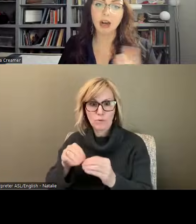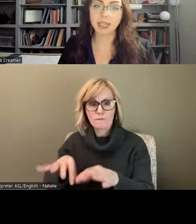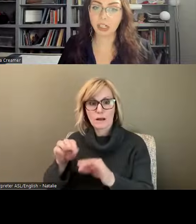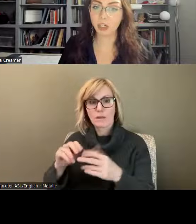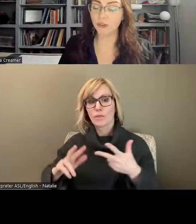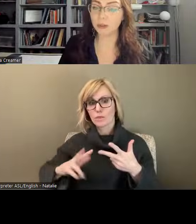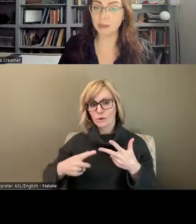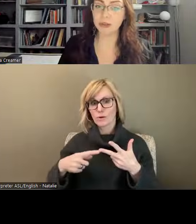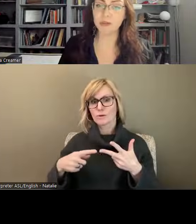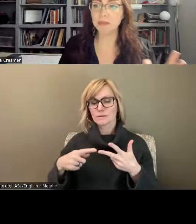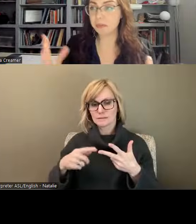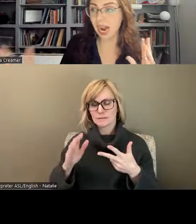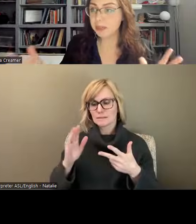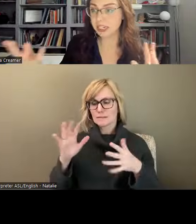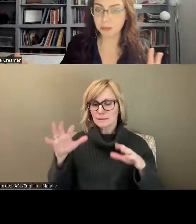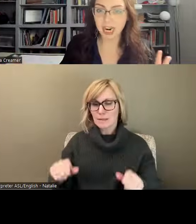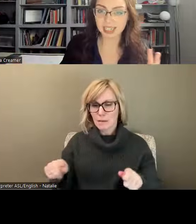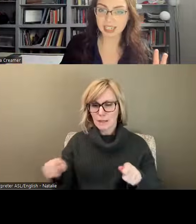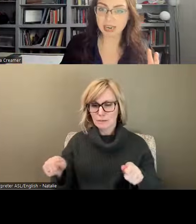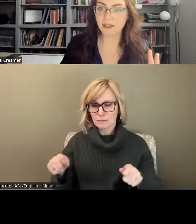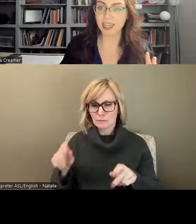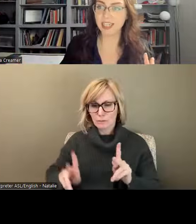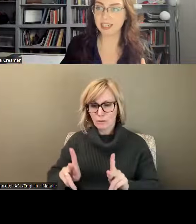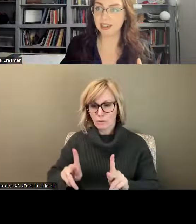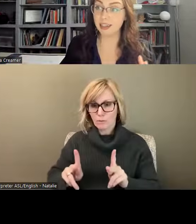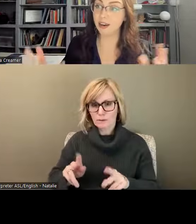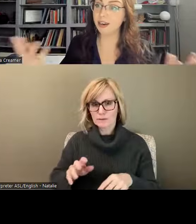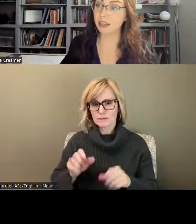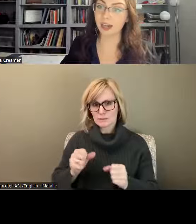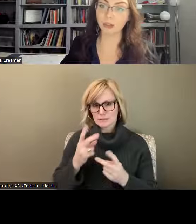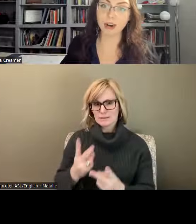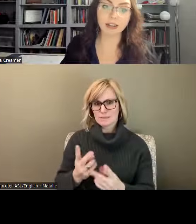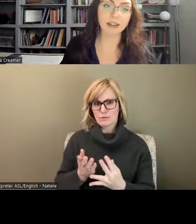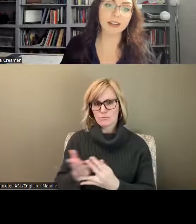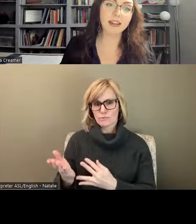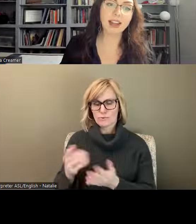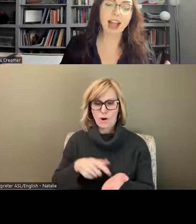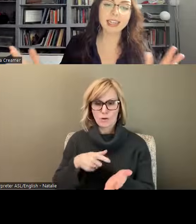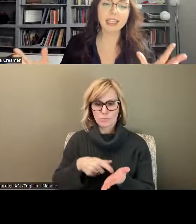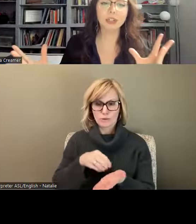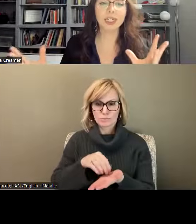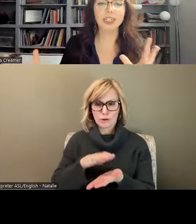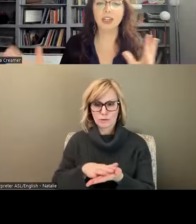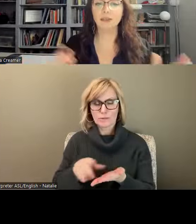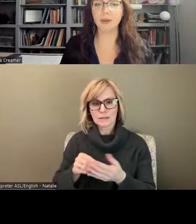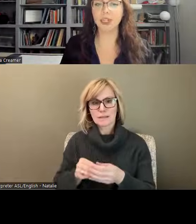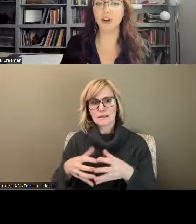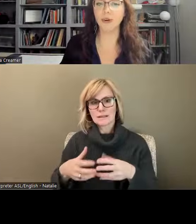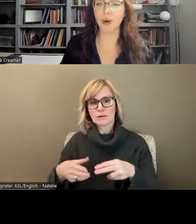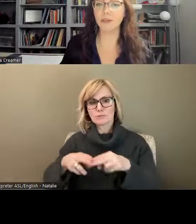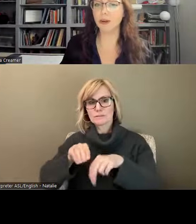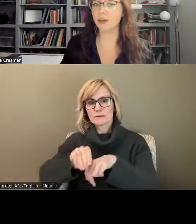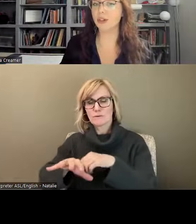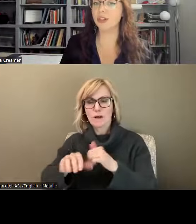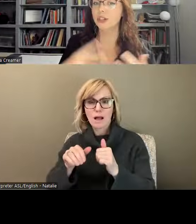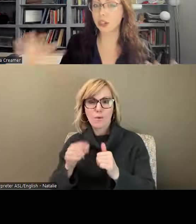this domination over people, perhaps unsurprisingly, manifests in the archaeological record as increasing influence over